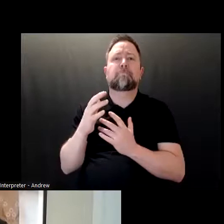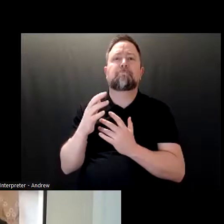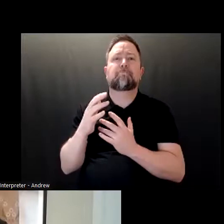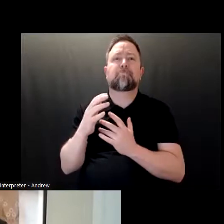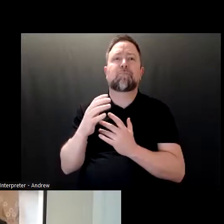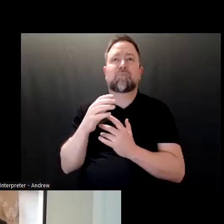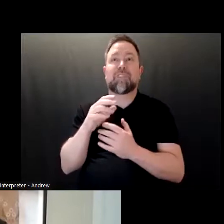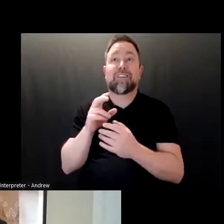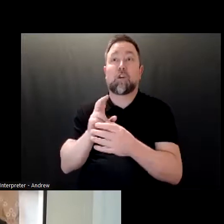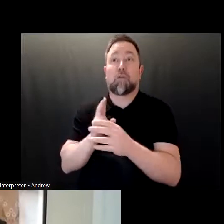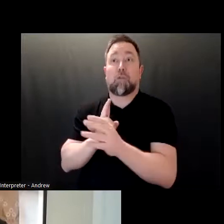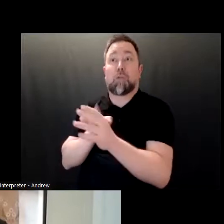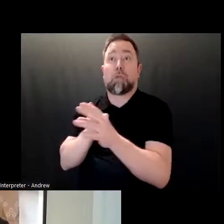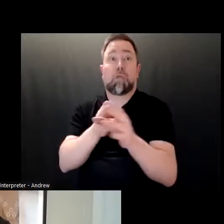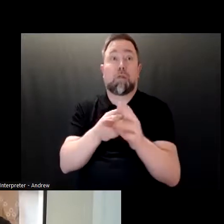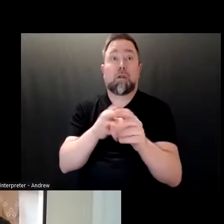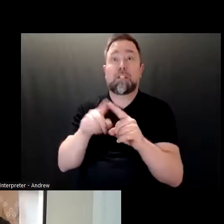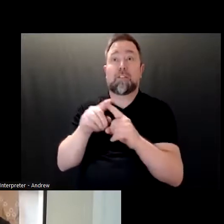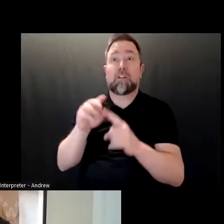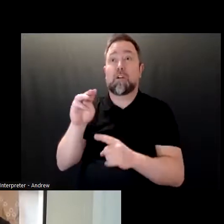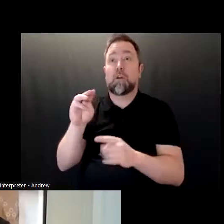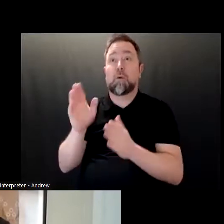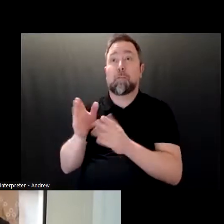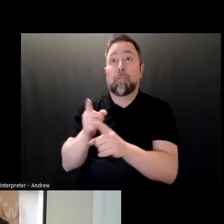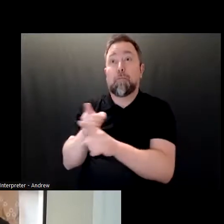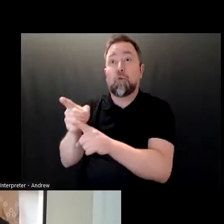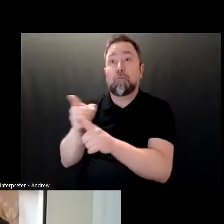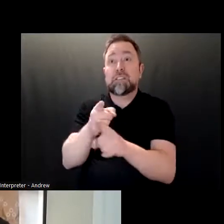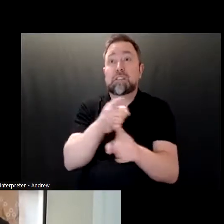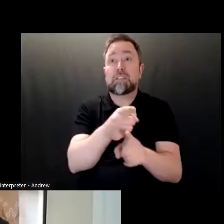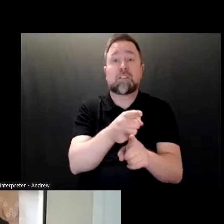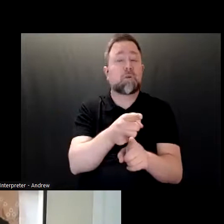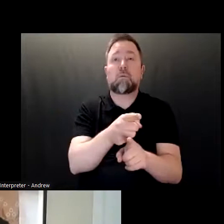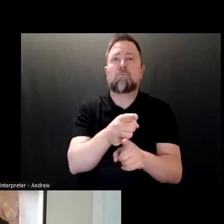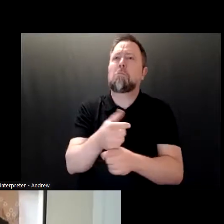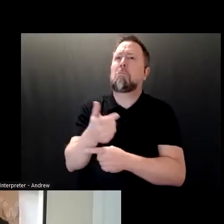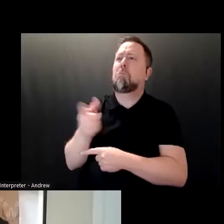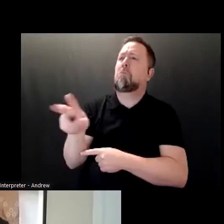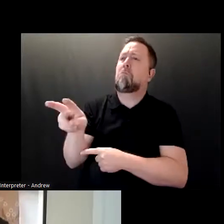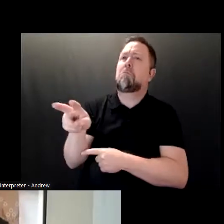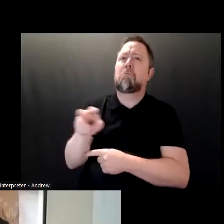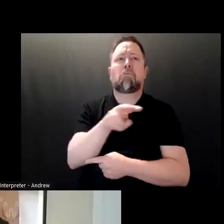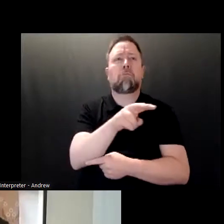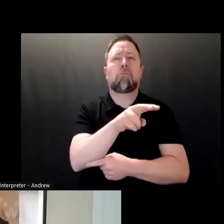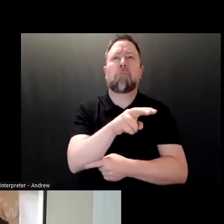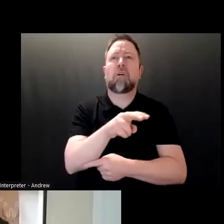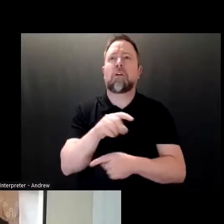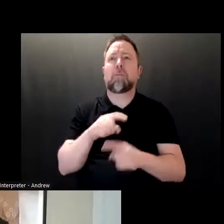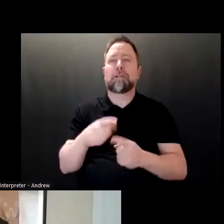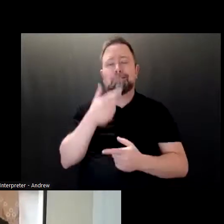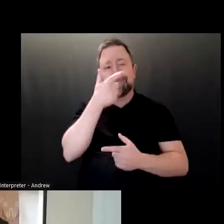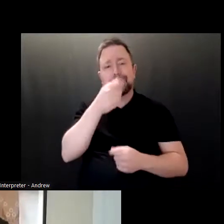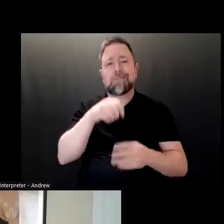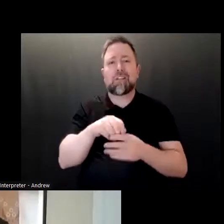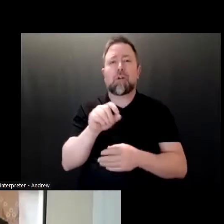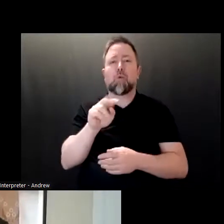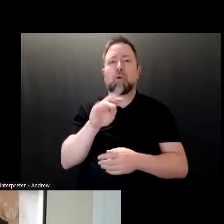for her sculptural and functional work in ceramic, which is a material that Wharton would have dabbled